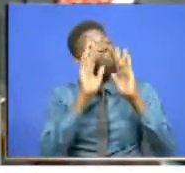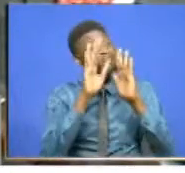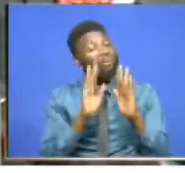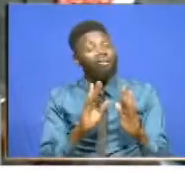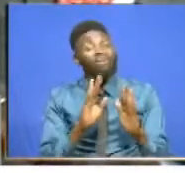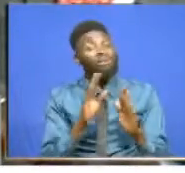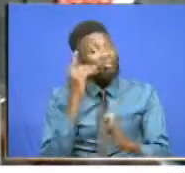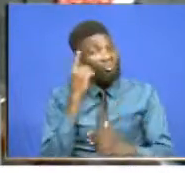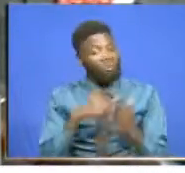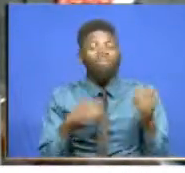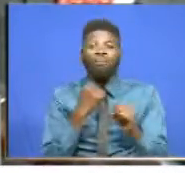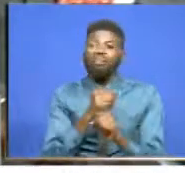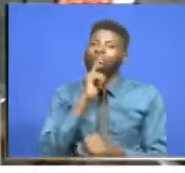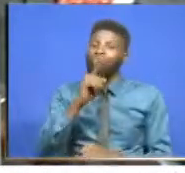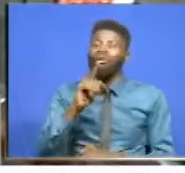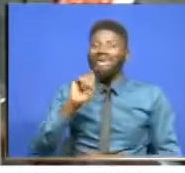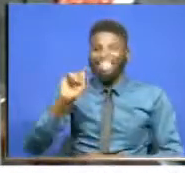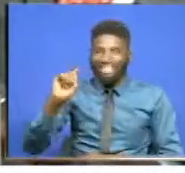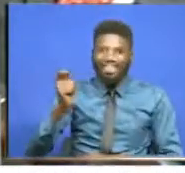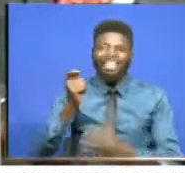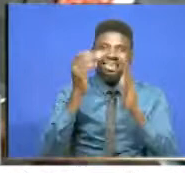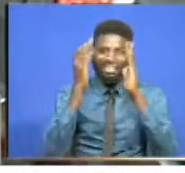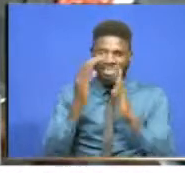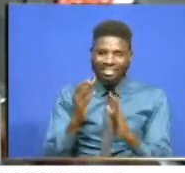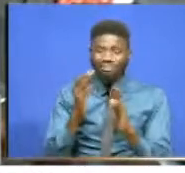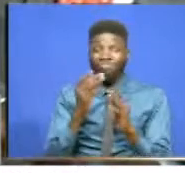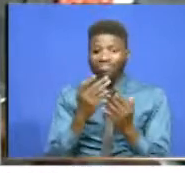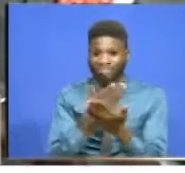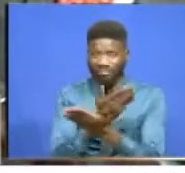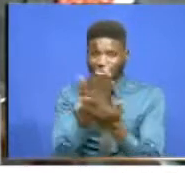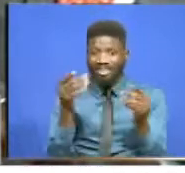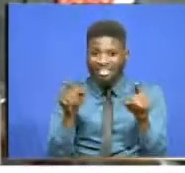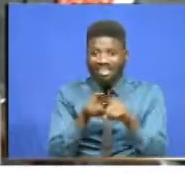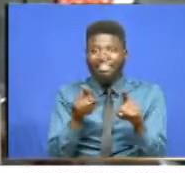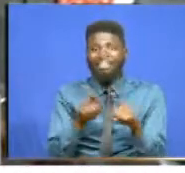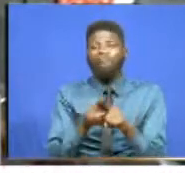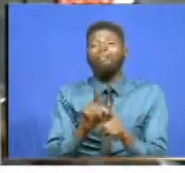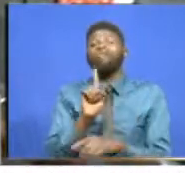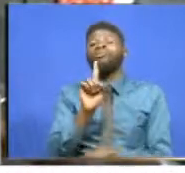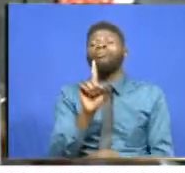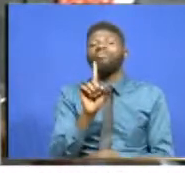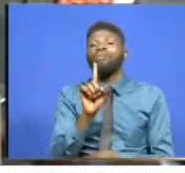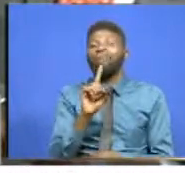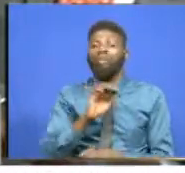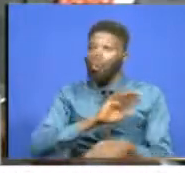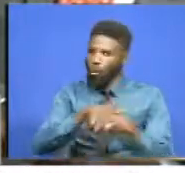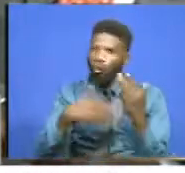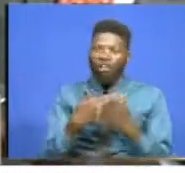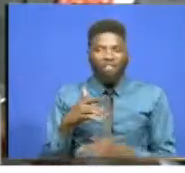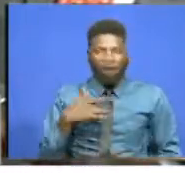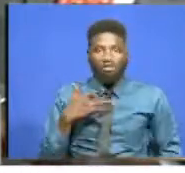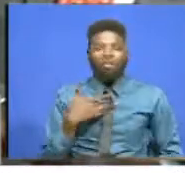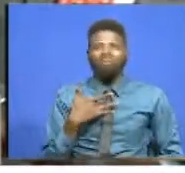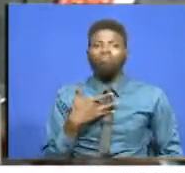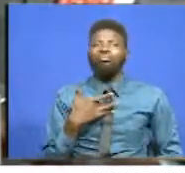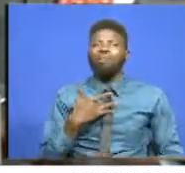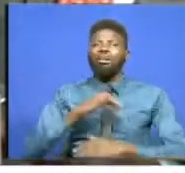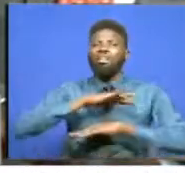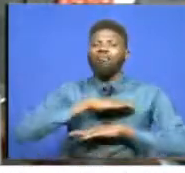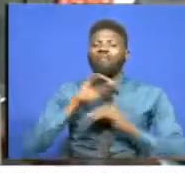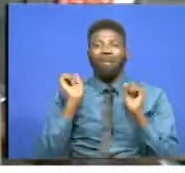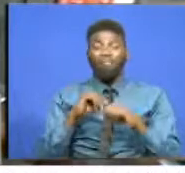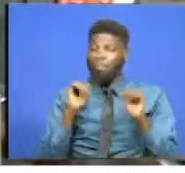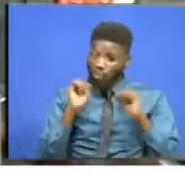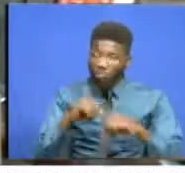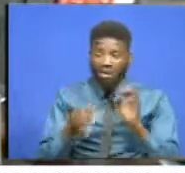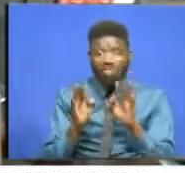that you look at Kenya as one unit, so that everybody feels satisfied. And it is possible. Let me ask you, if we went to